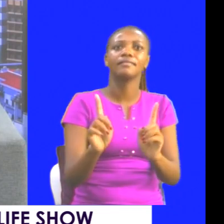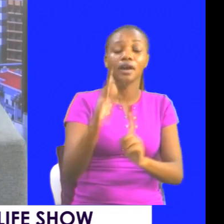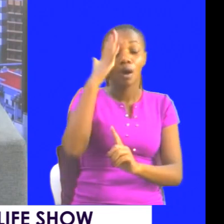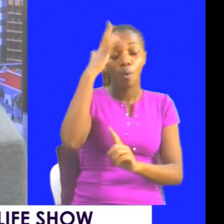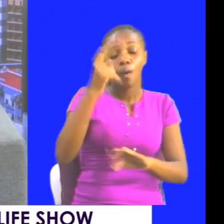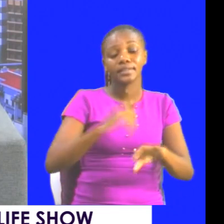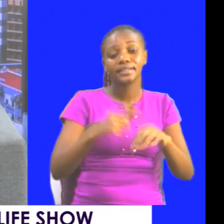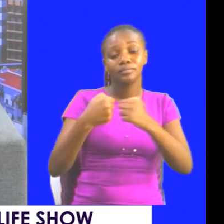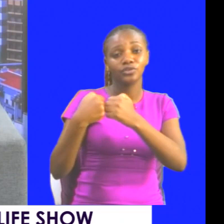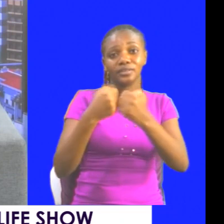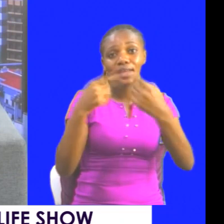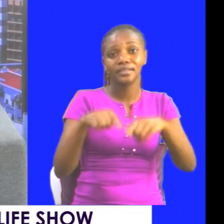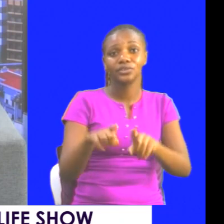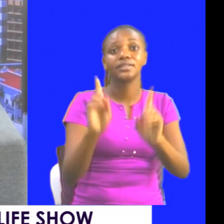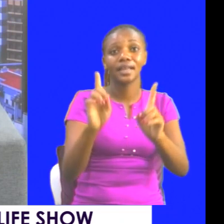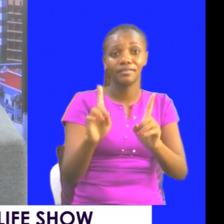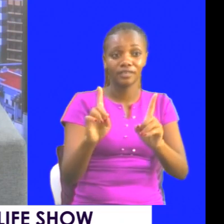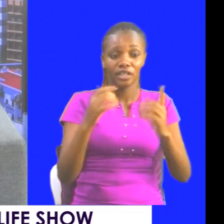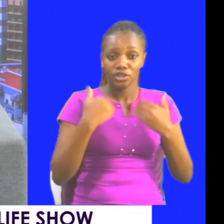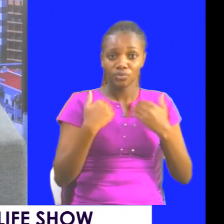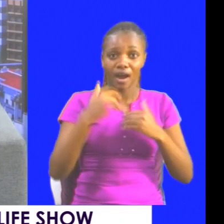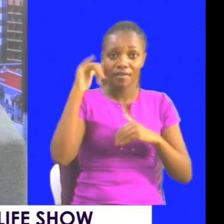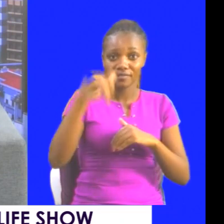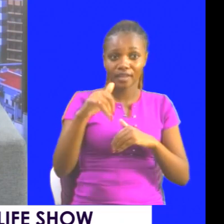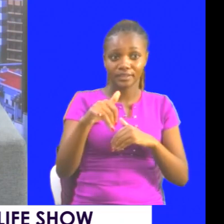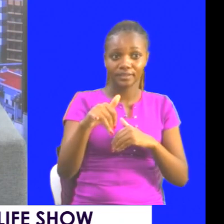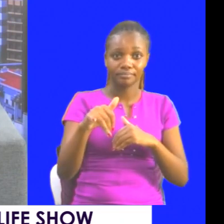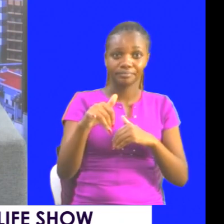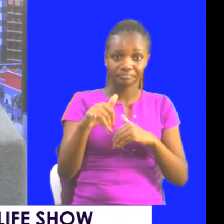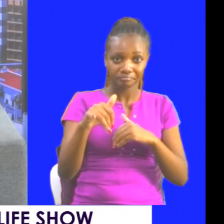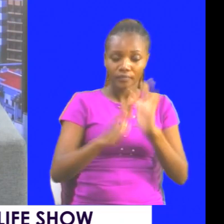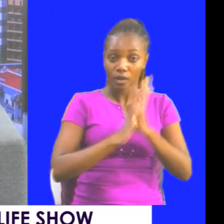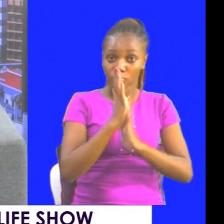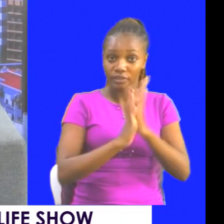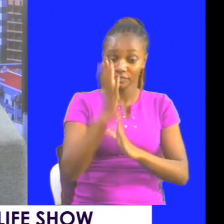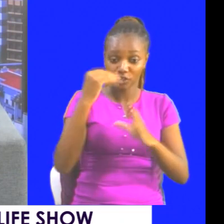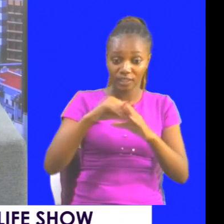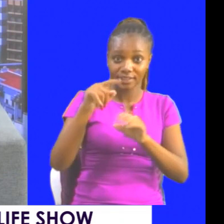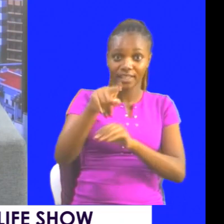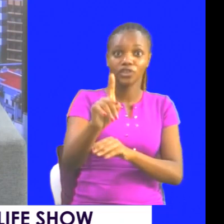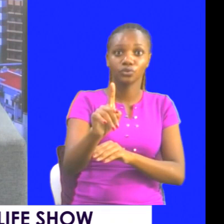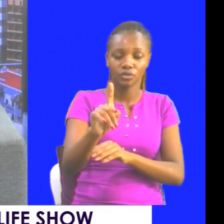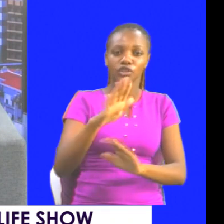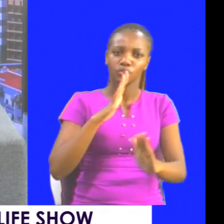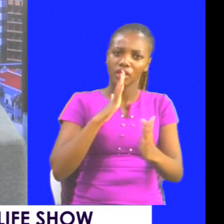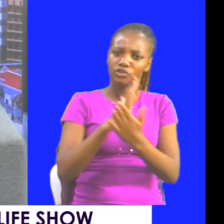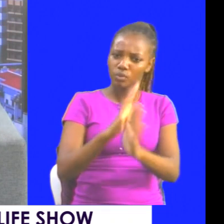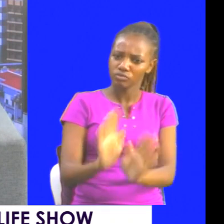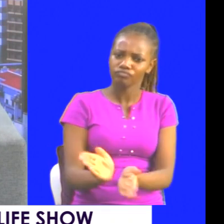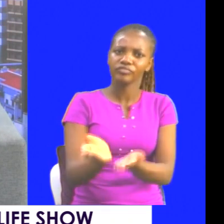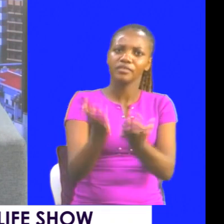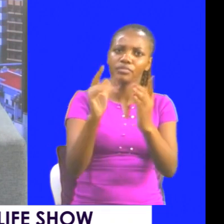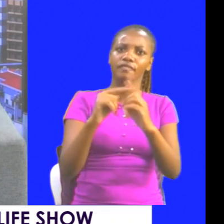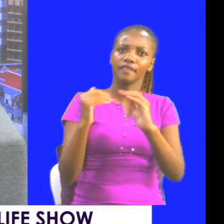when you challenge yourself, you create that muscle on the inside of you to make it higher,